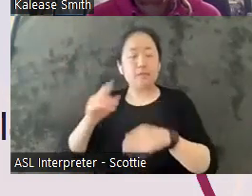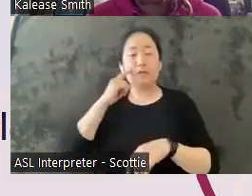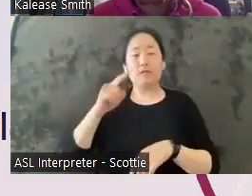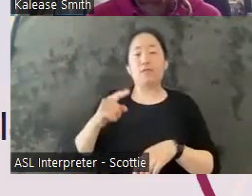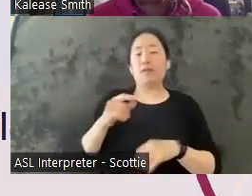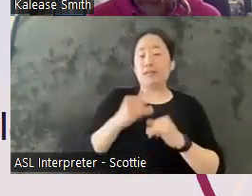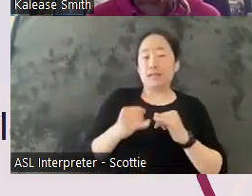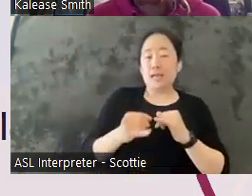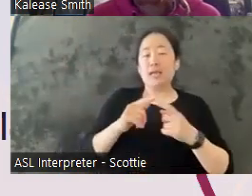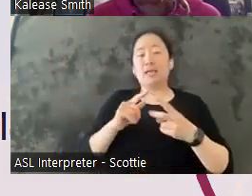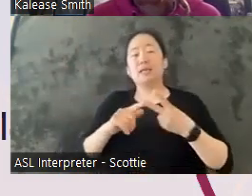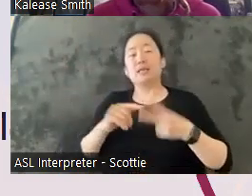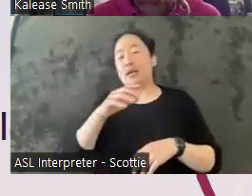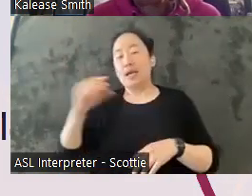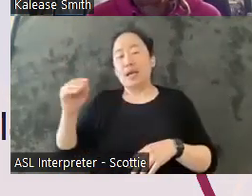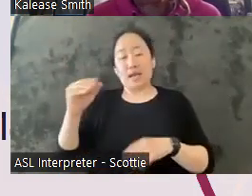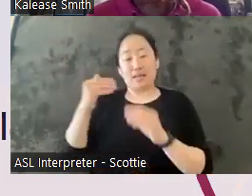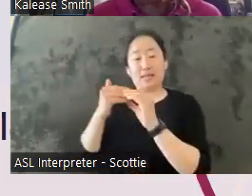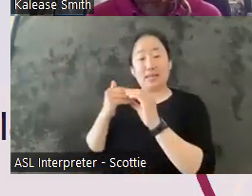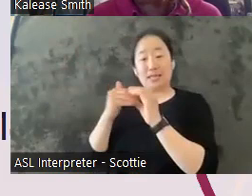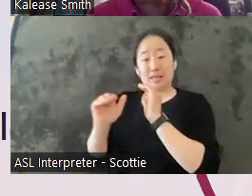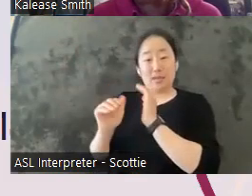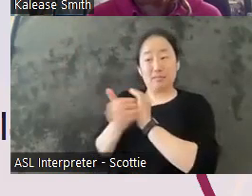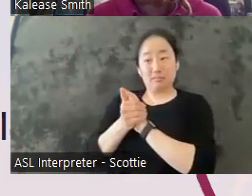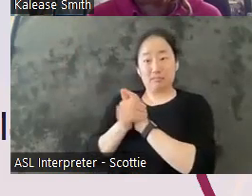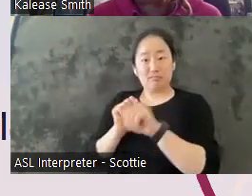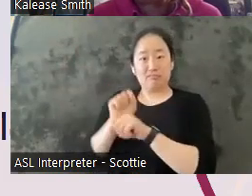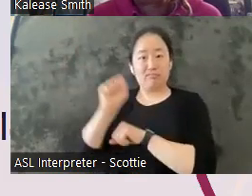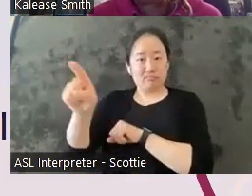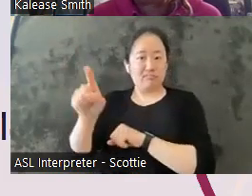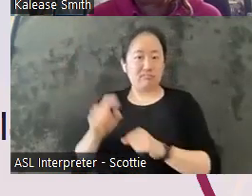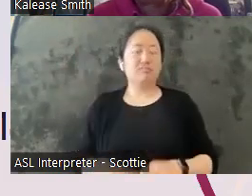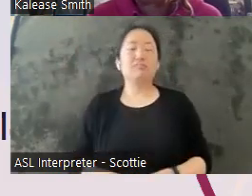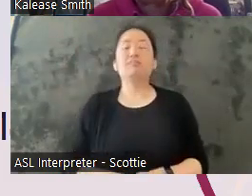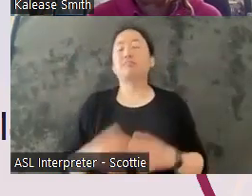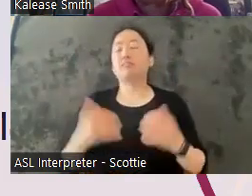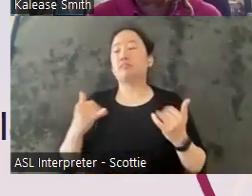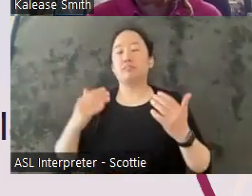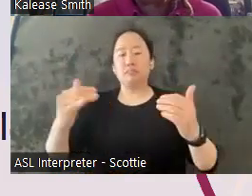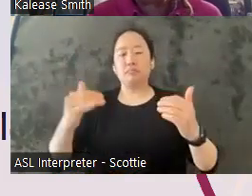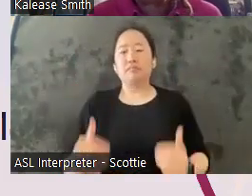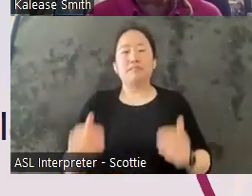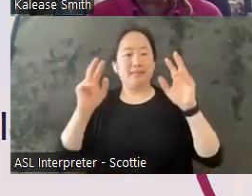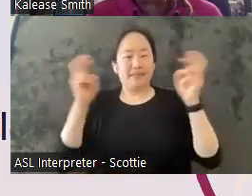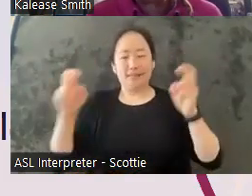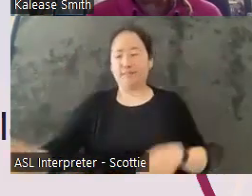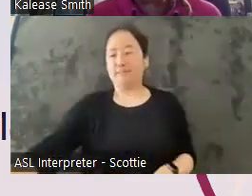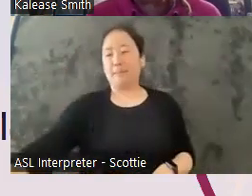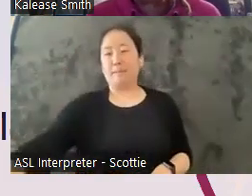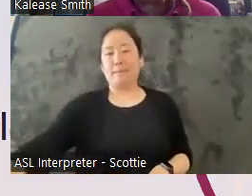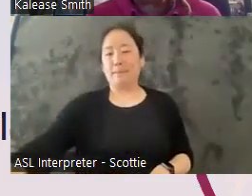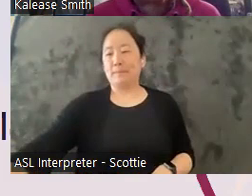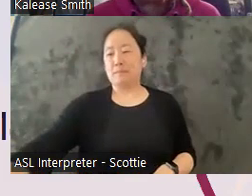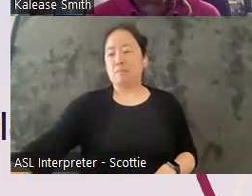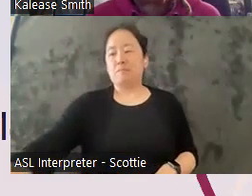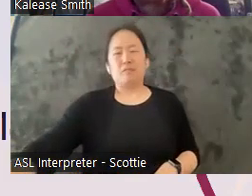that resource will include a lot of stuff from MNCASA. At this time, I'm going to move to our next theme here, which our panelists have kind of